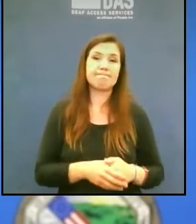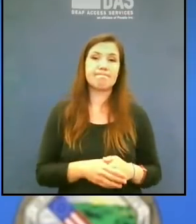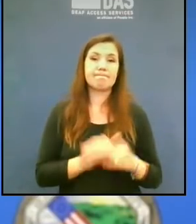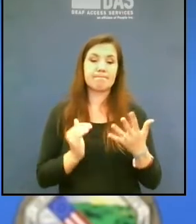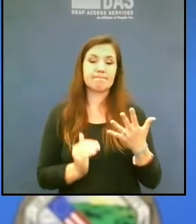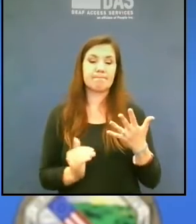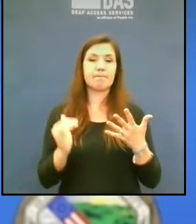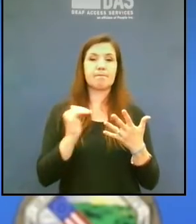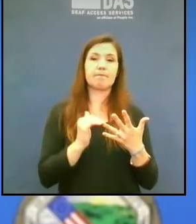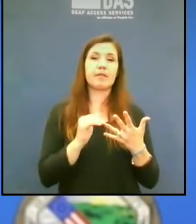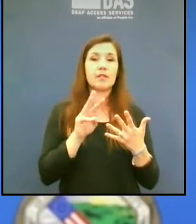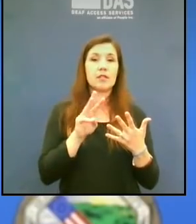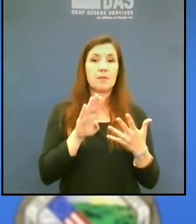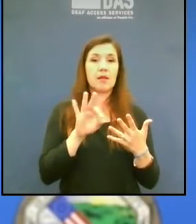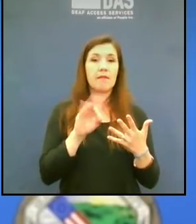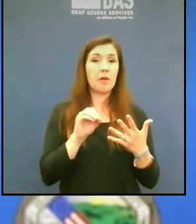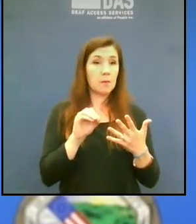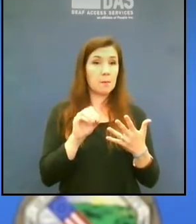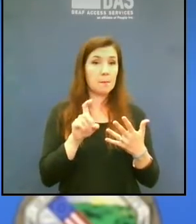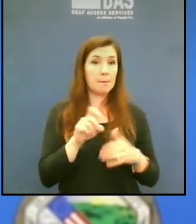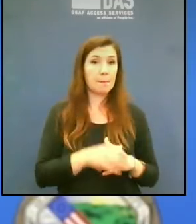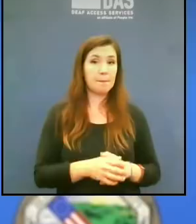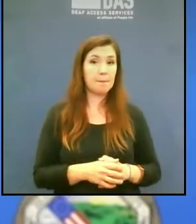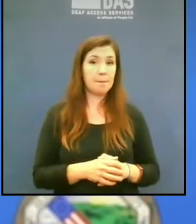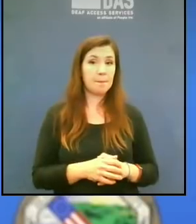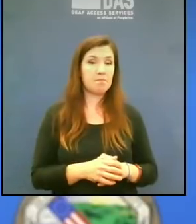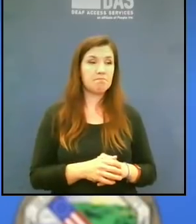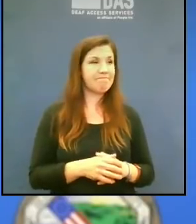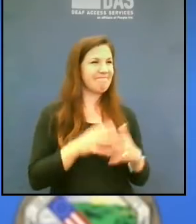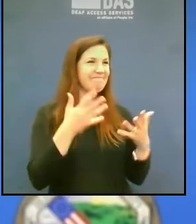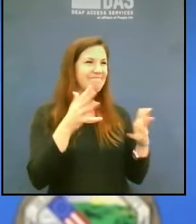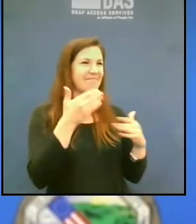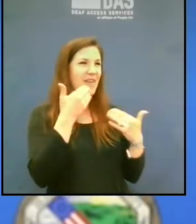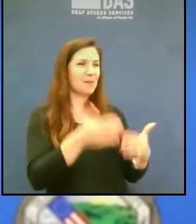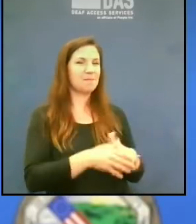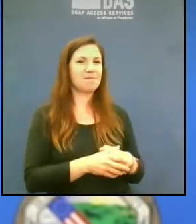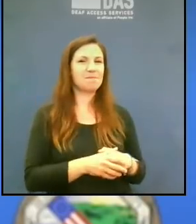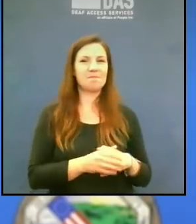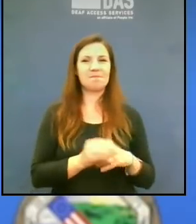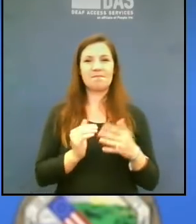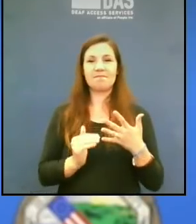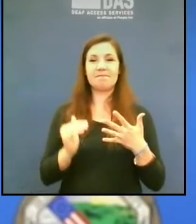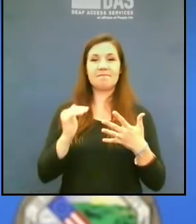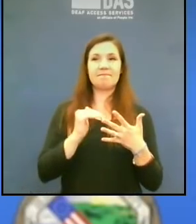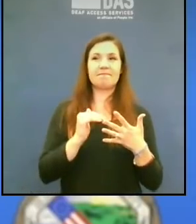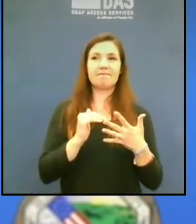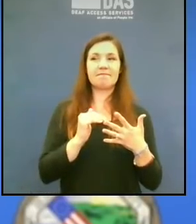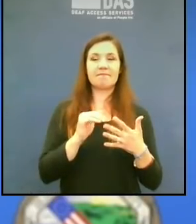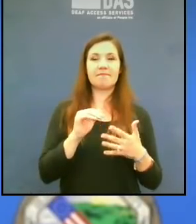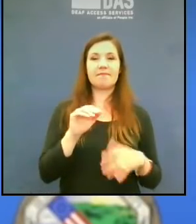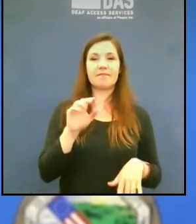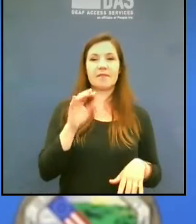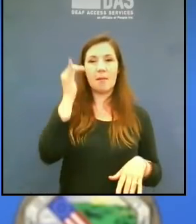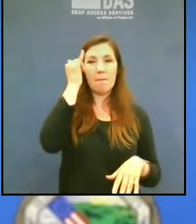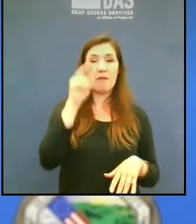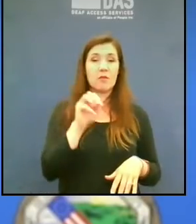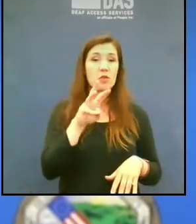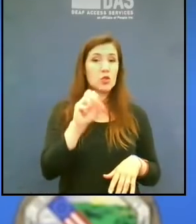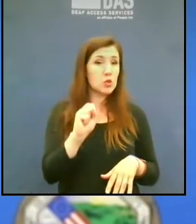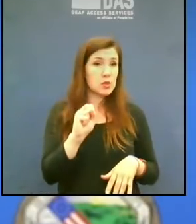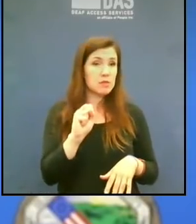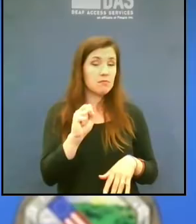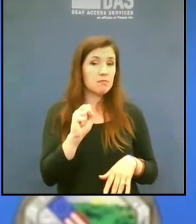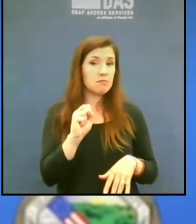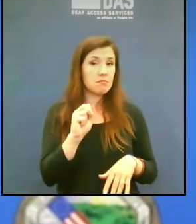WBFO, Michael Mroziak, any more questions? Everything I need was covered. Thank you. Okay. Sandra Tan, Buffalo News, any more